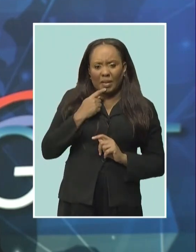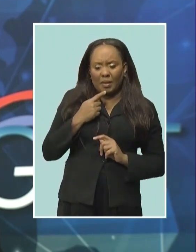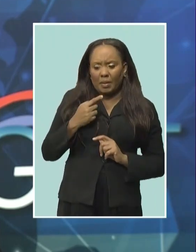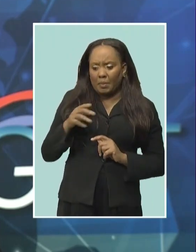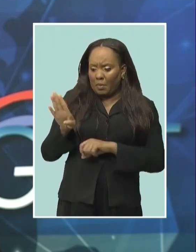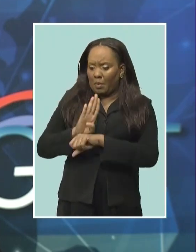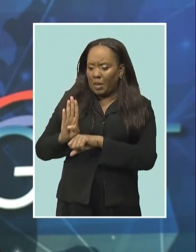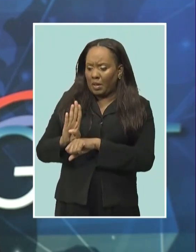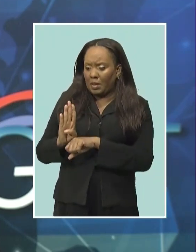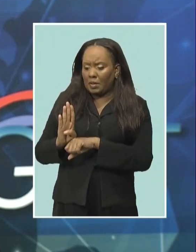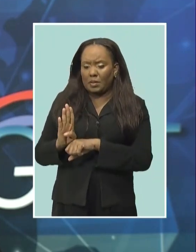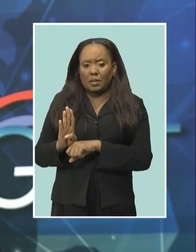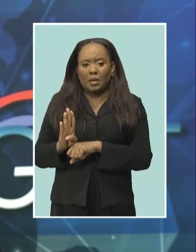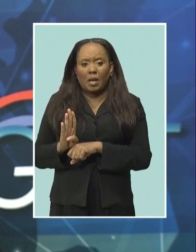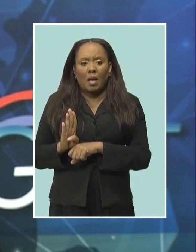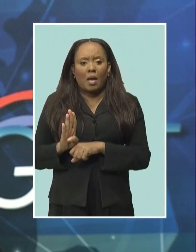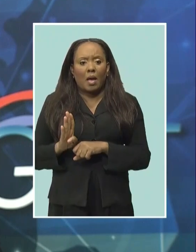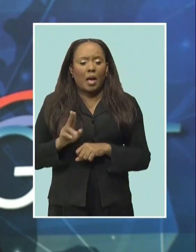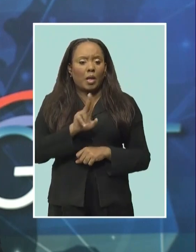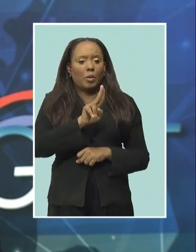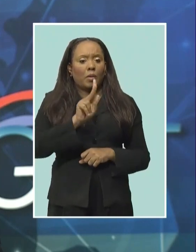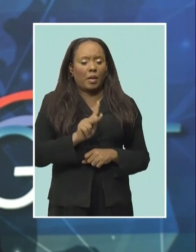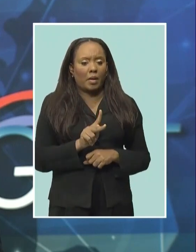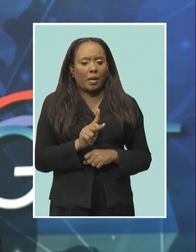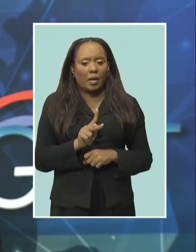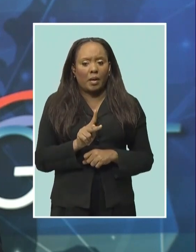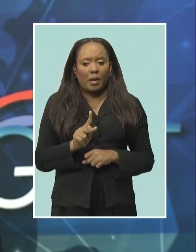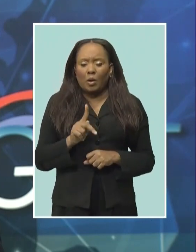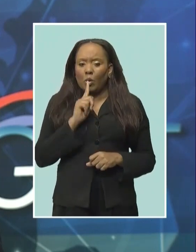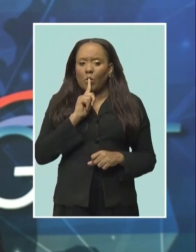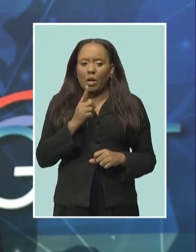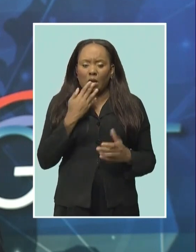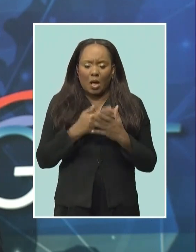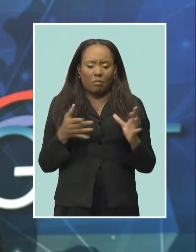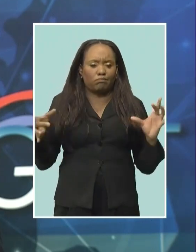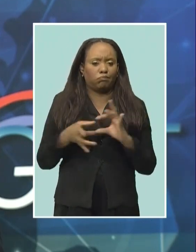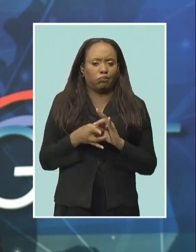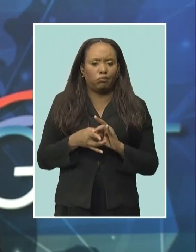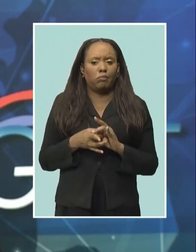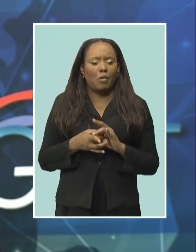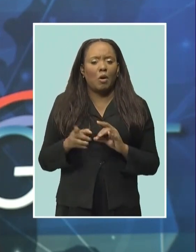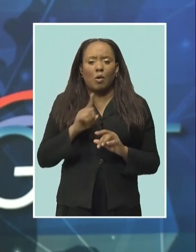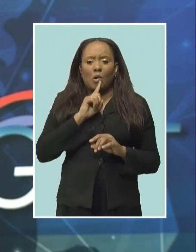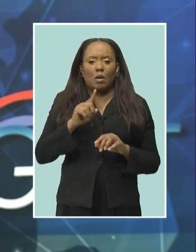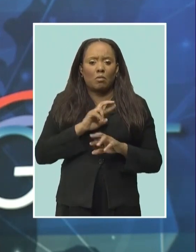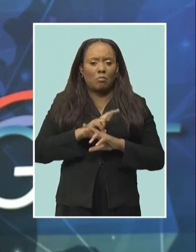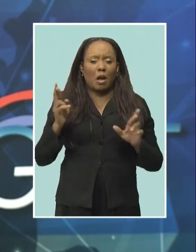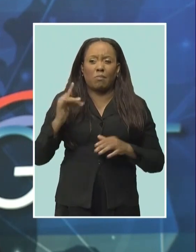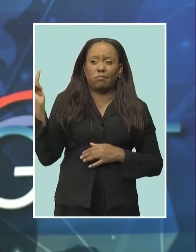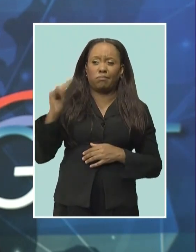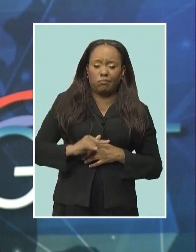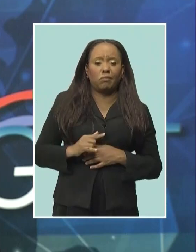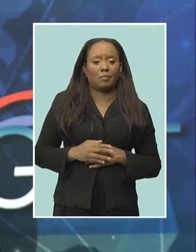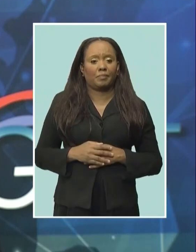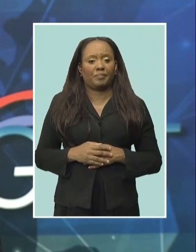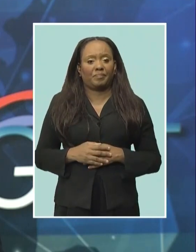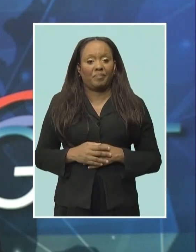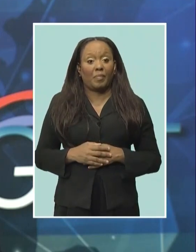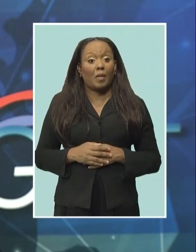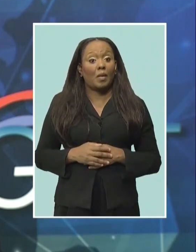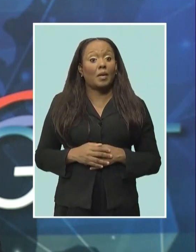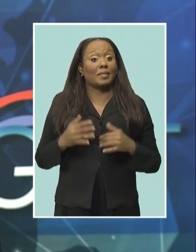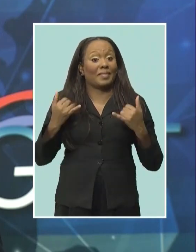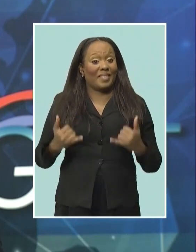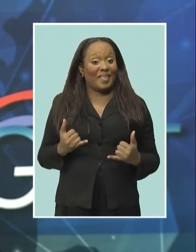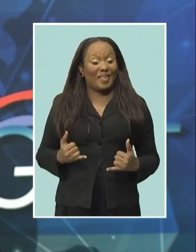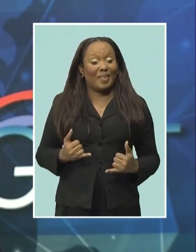market for the upcoming winter tourist season. And Barbados is ready to act as a bridge for Vietnam to strengthen ties